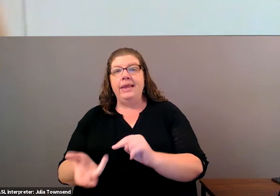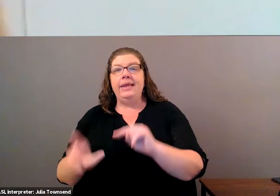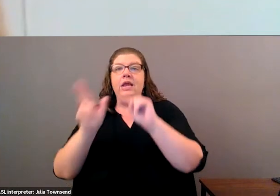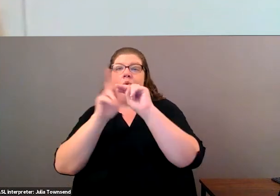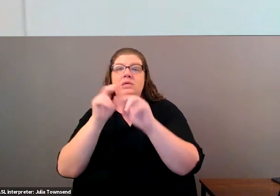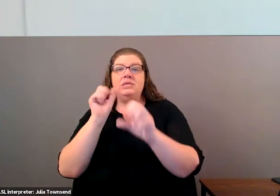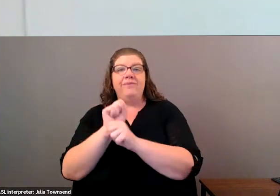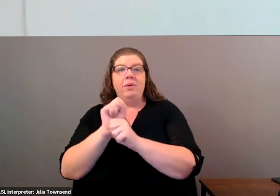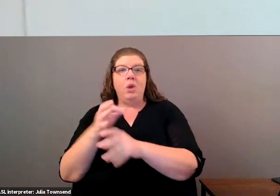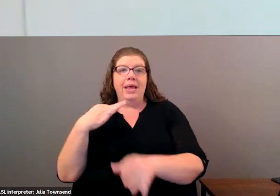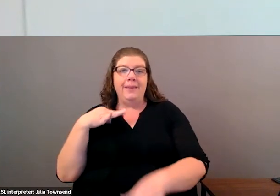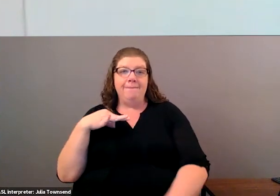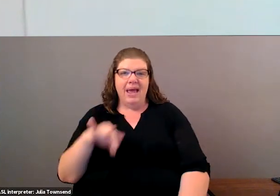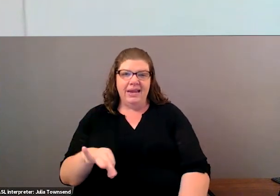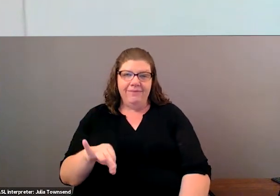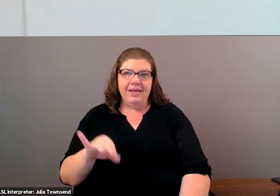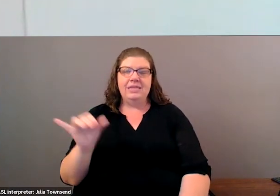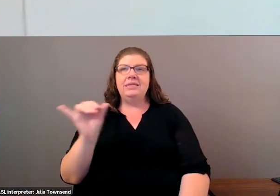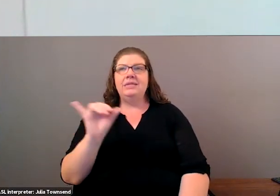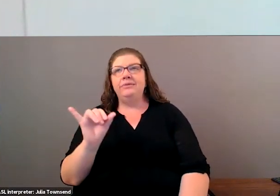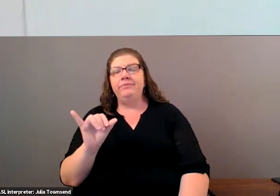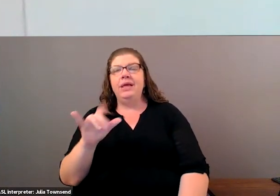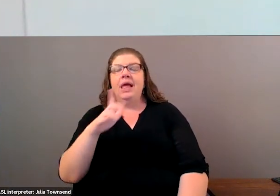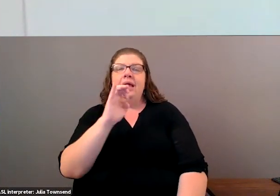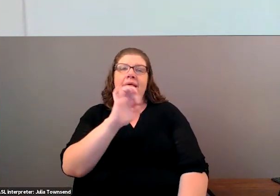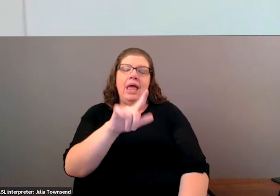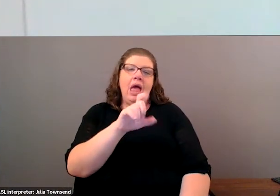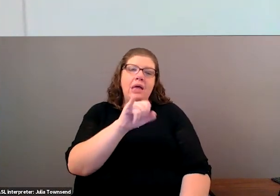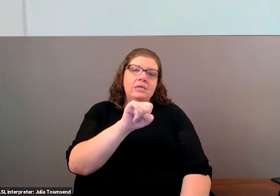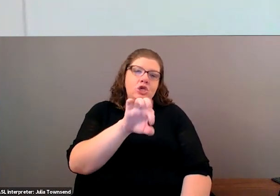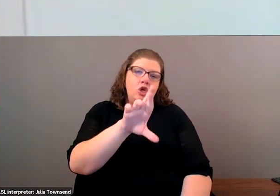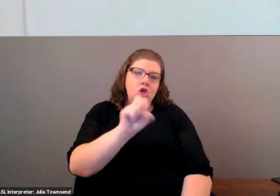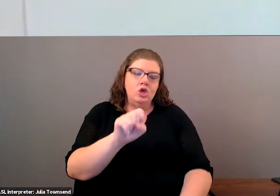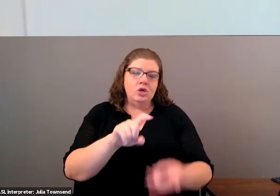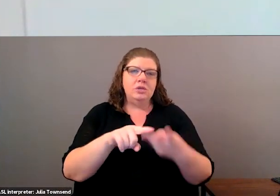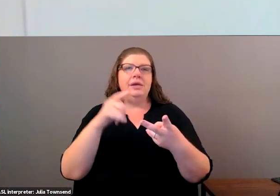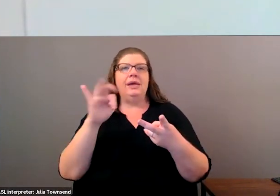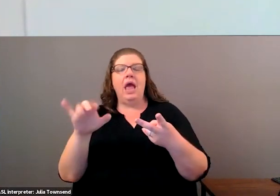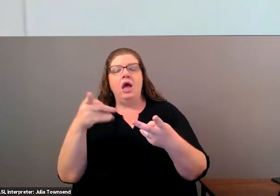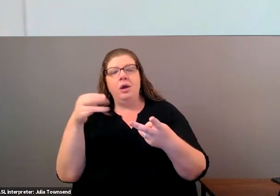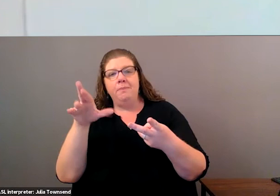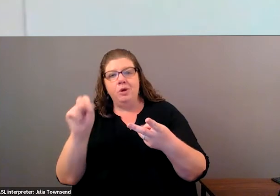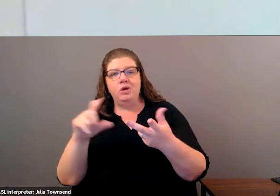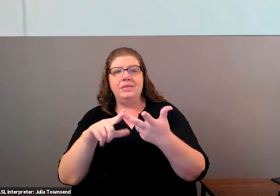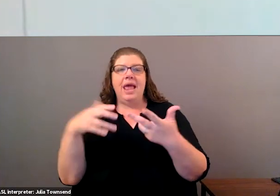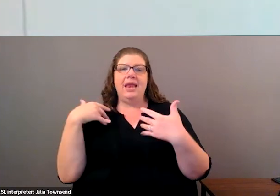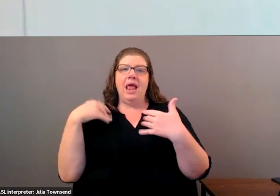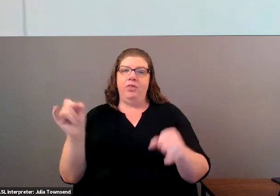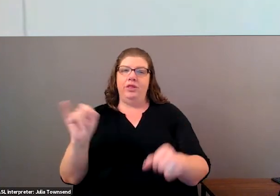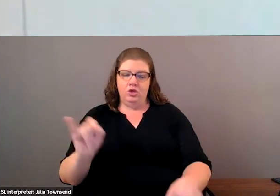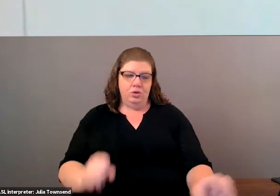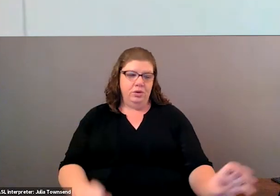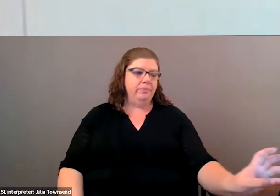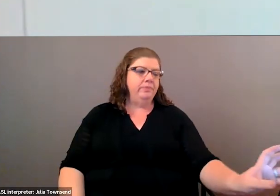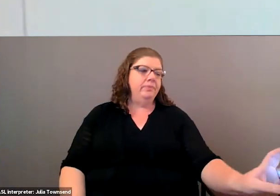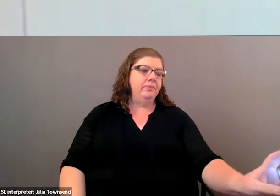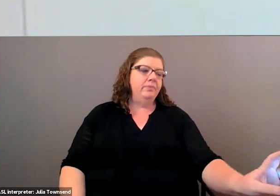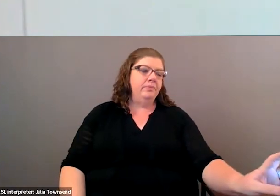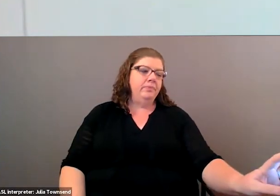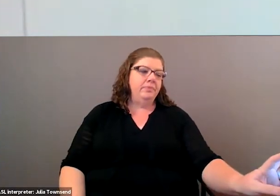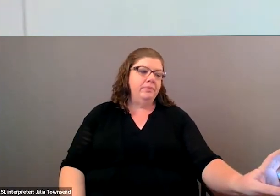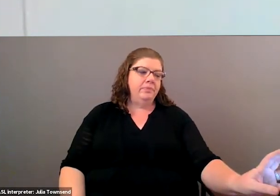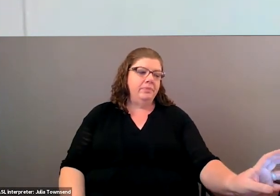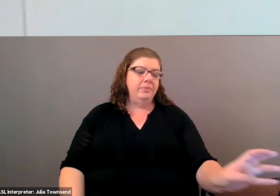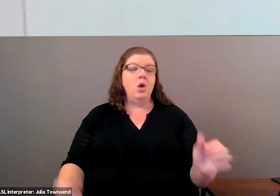employee benefits such as CalSTRS, CalPERS, and health insurance. Even with the